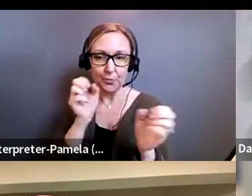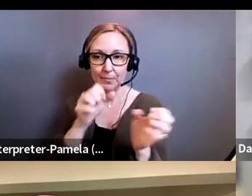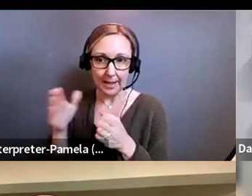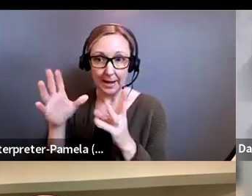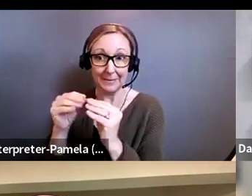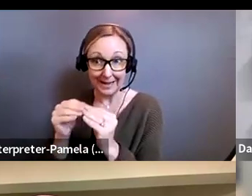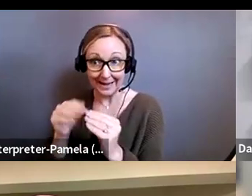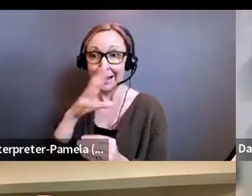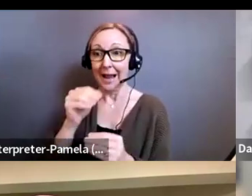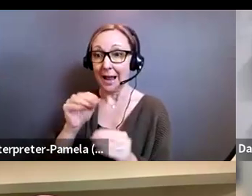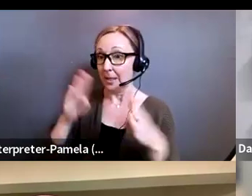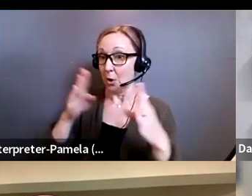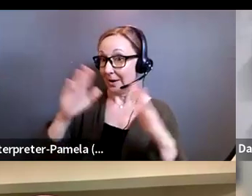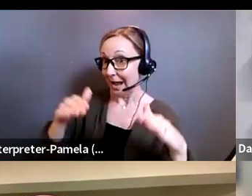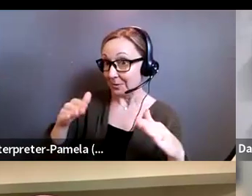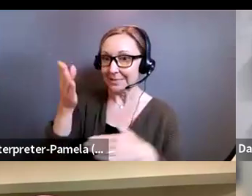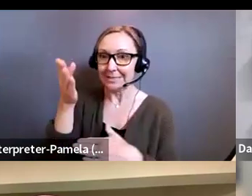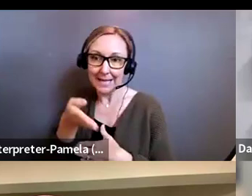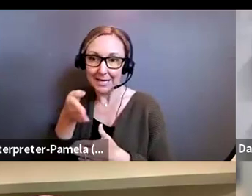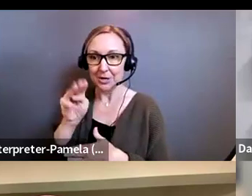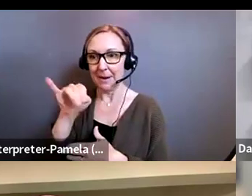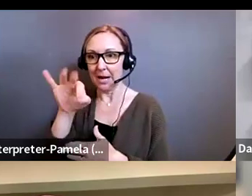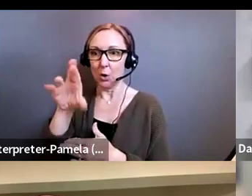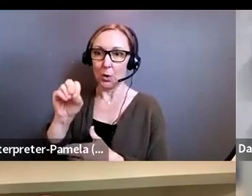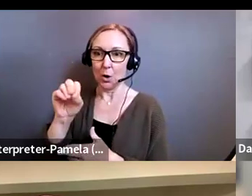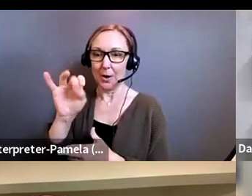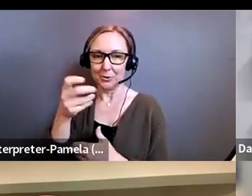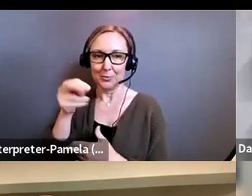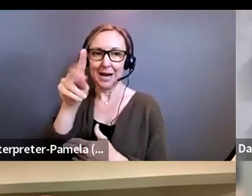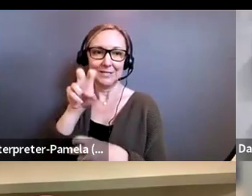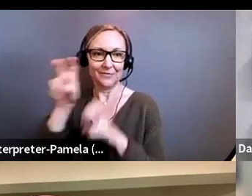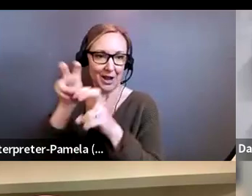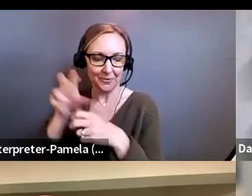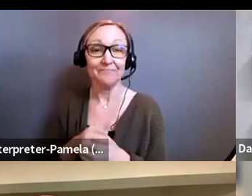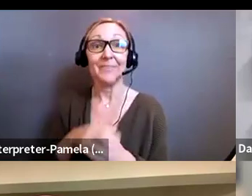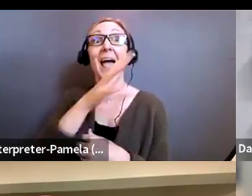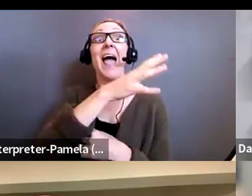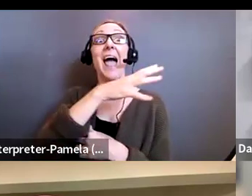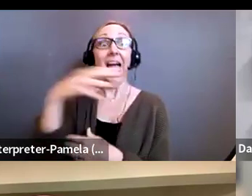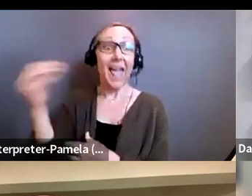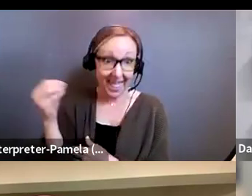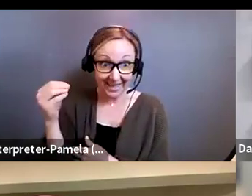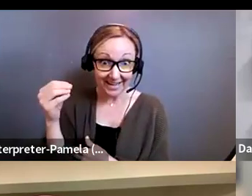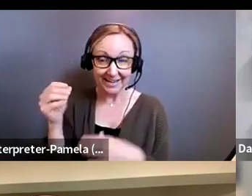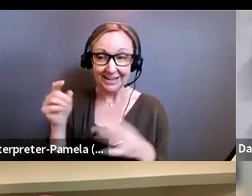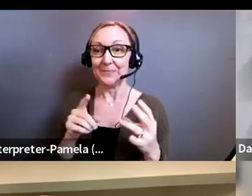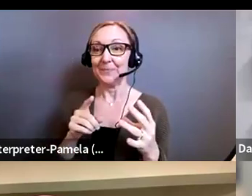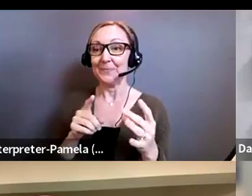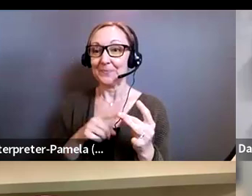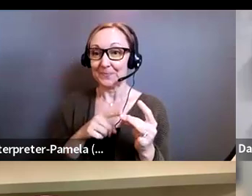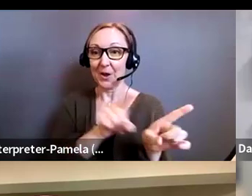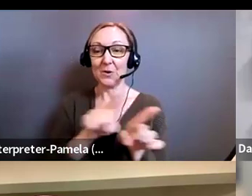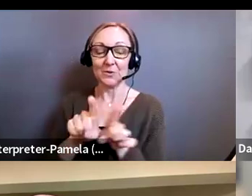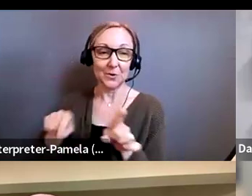a little bit about the open house slash micro enterprise fair. And we are also